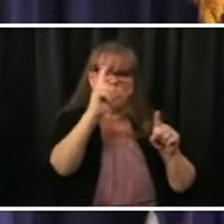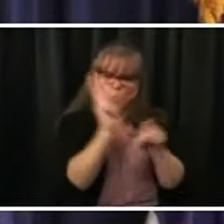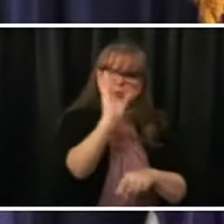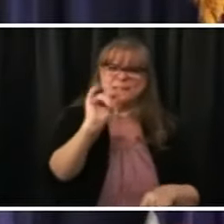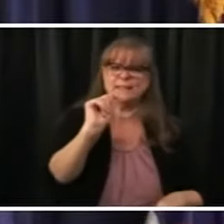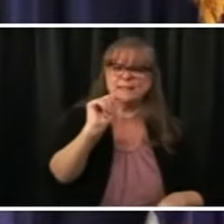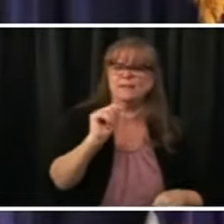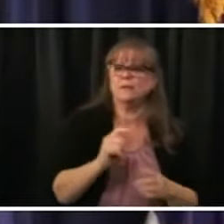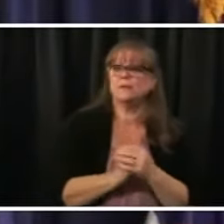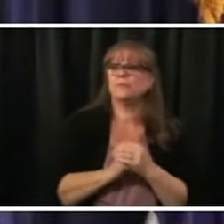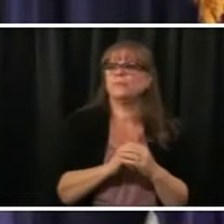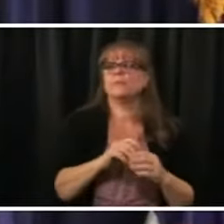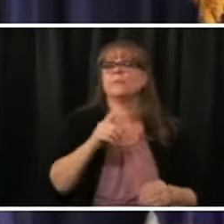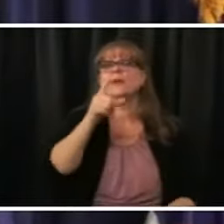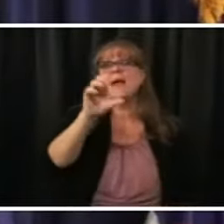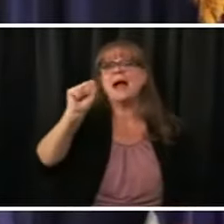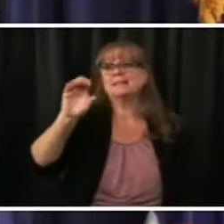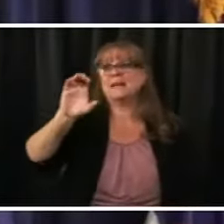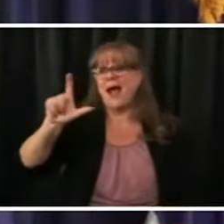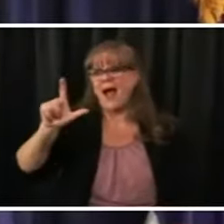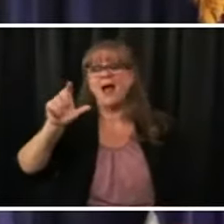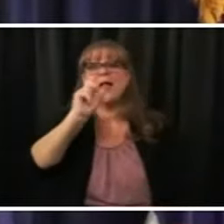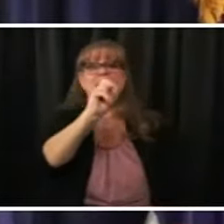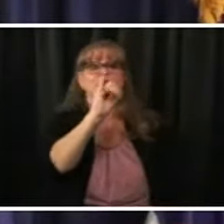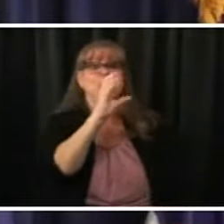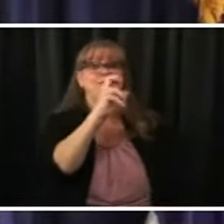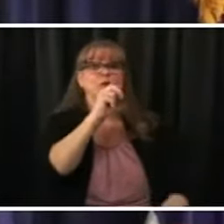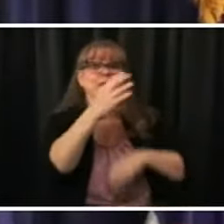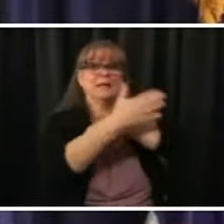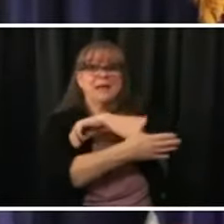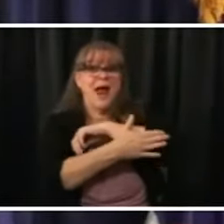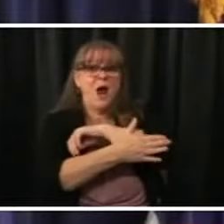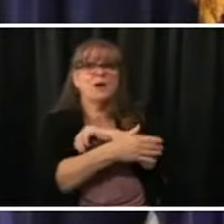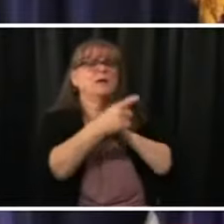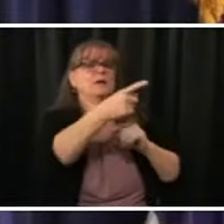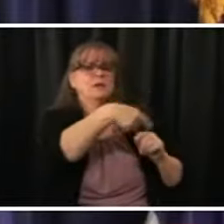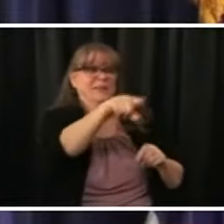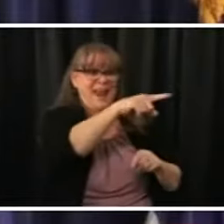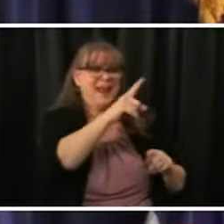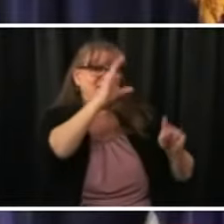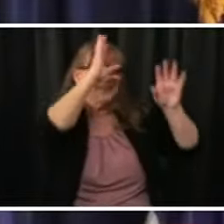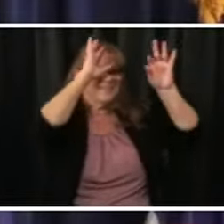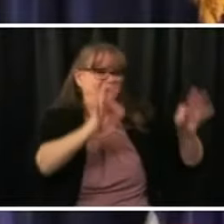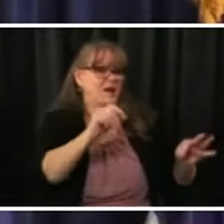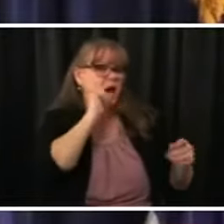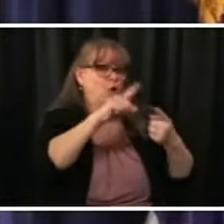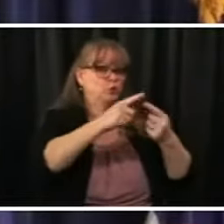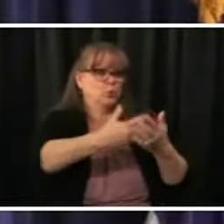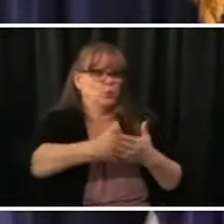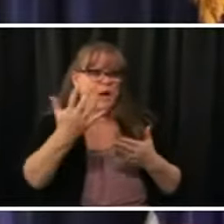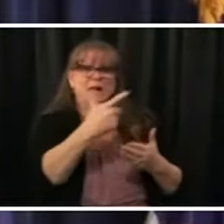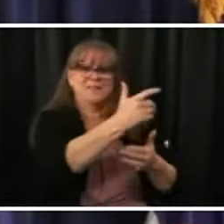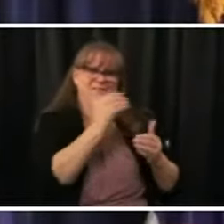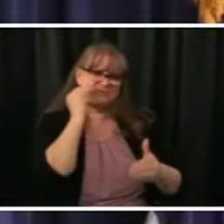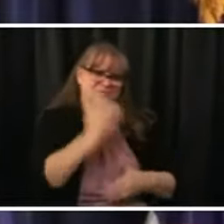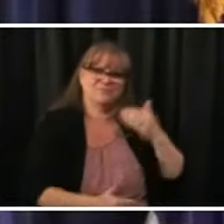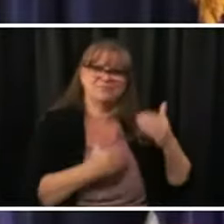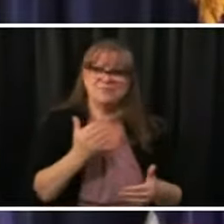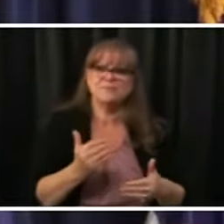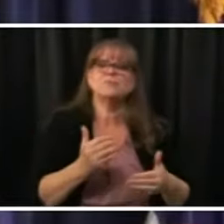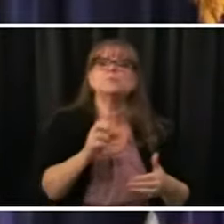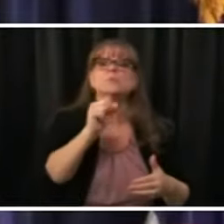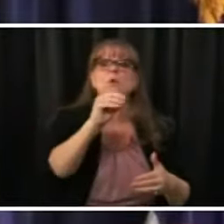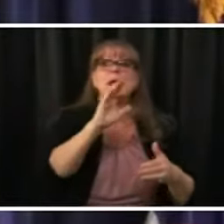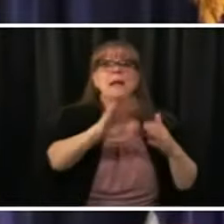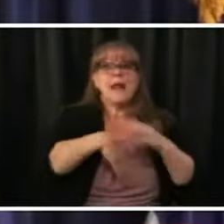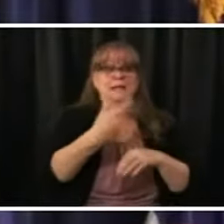goal of wasting no doses, and I think that they have learned from the experience and will do their best to minimize disruptions the next time the situation presents itself